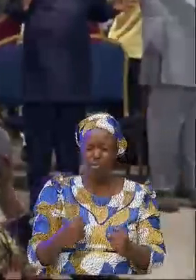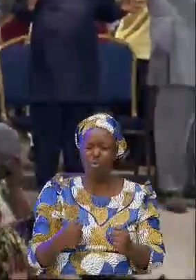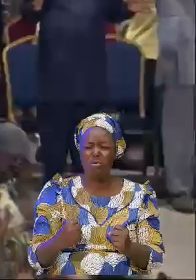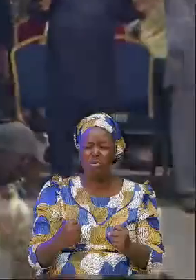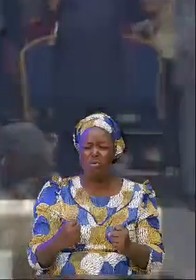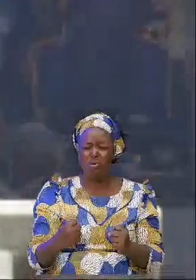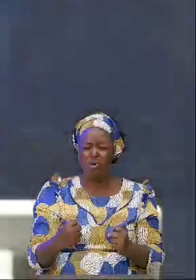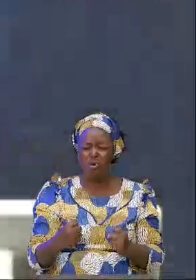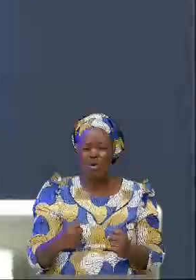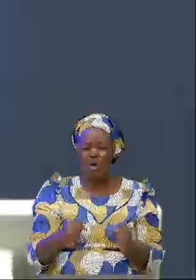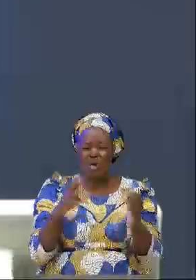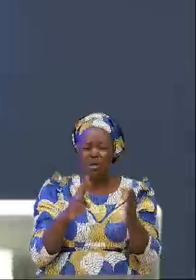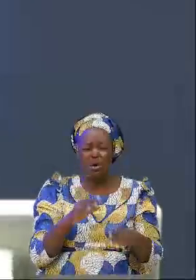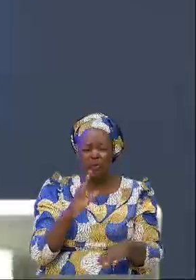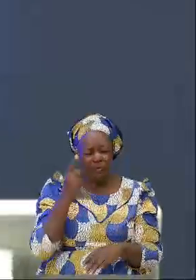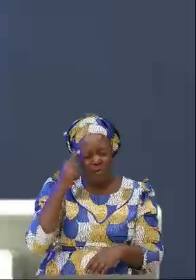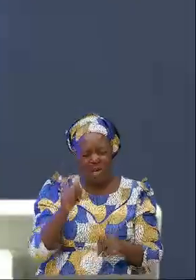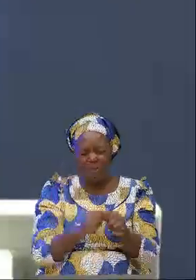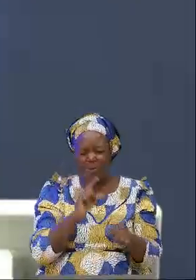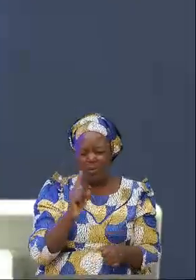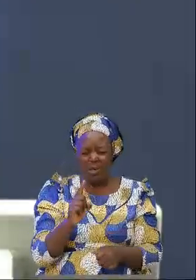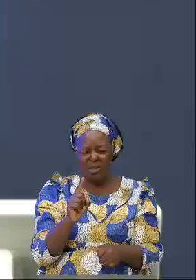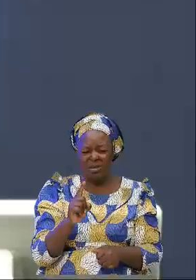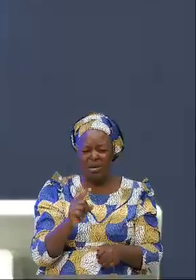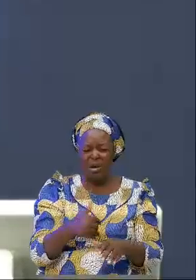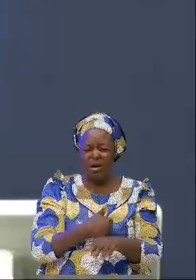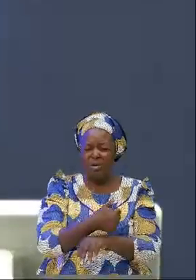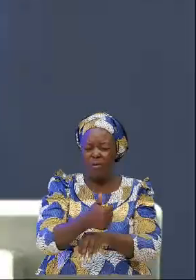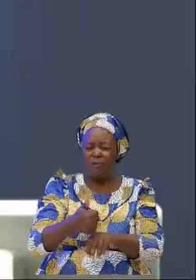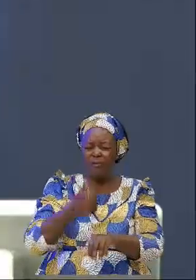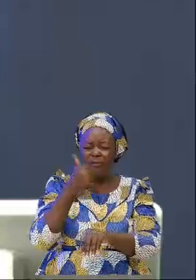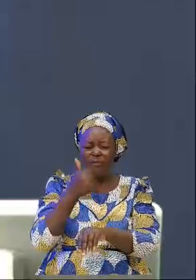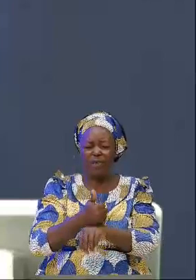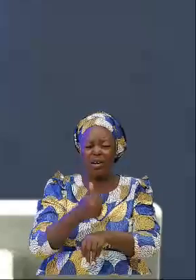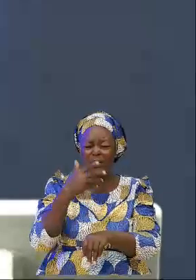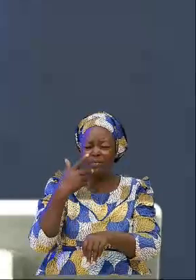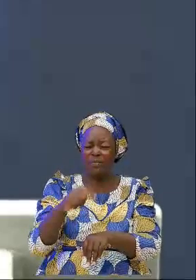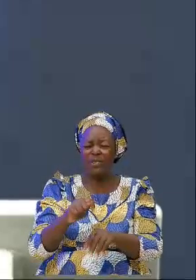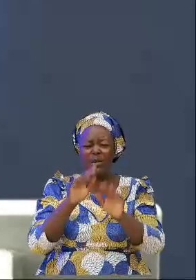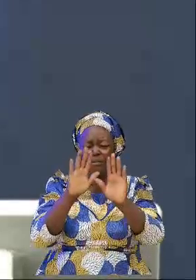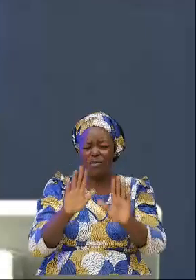Lord, show yourself strong on behalf of everyone.